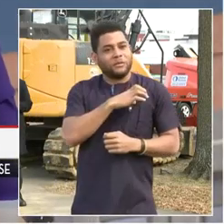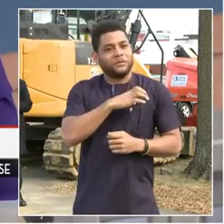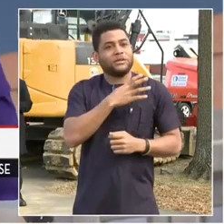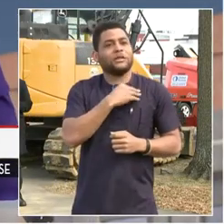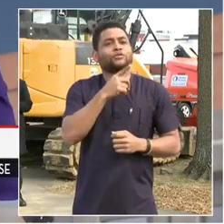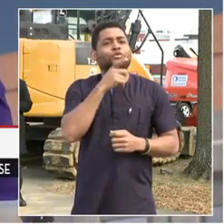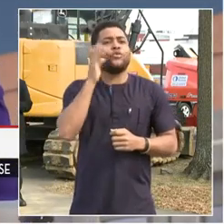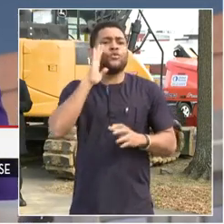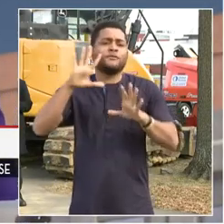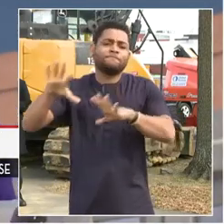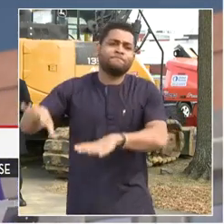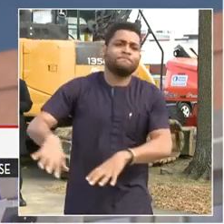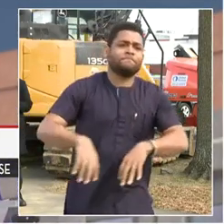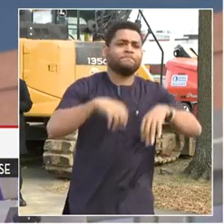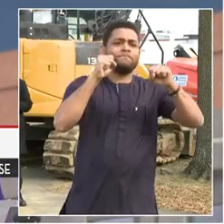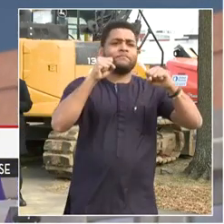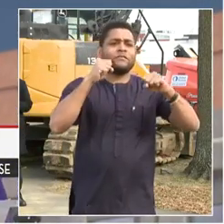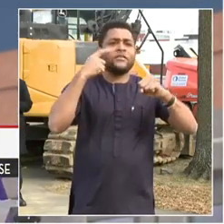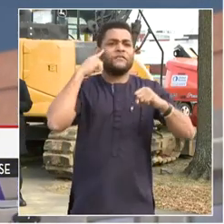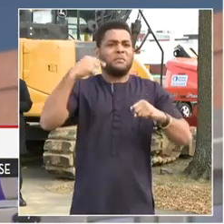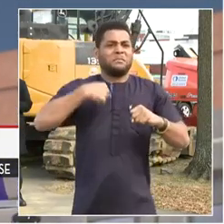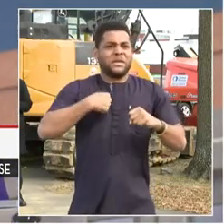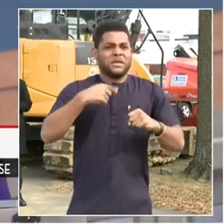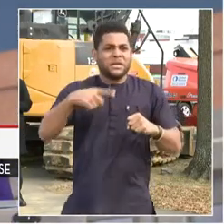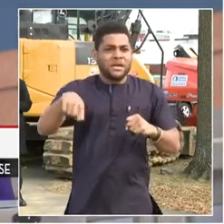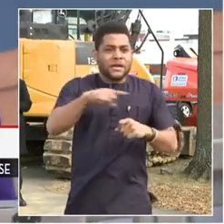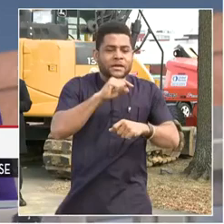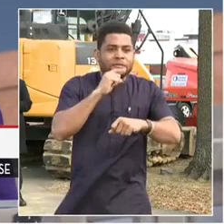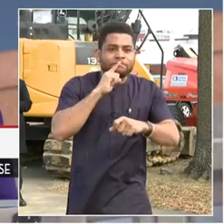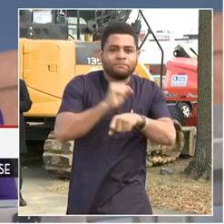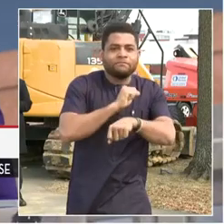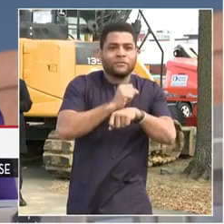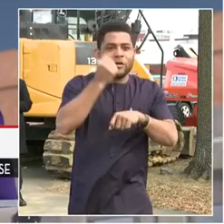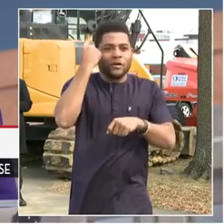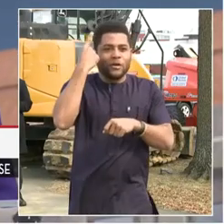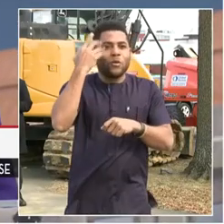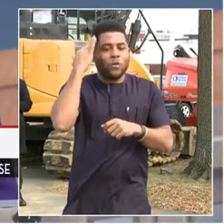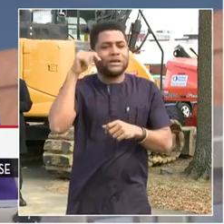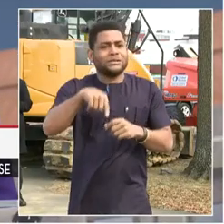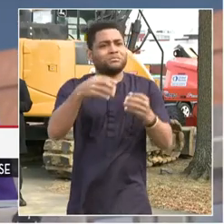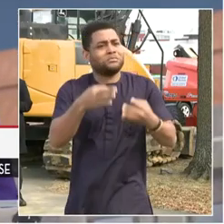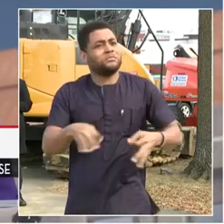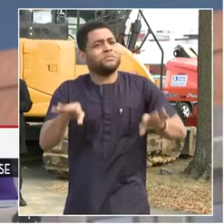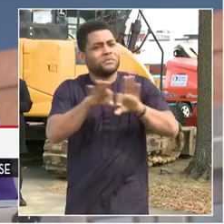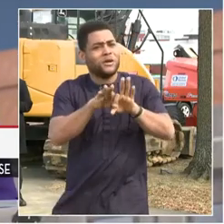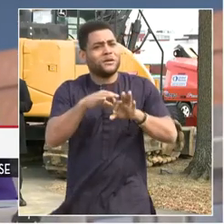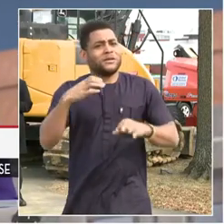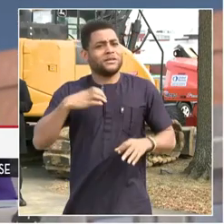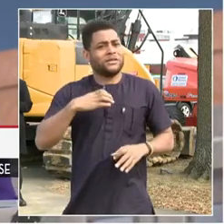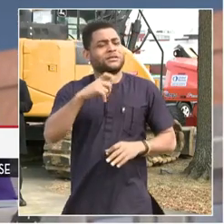who understands more than most the importance of today's groundbreaking, Councilmember